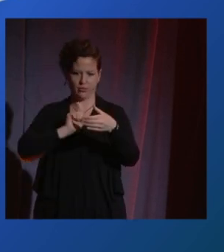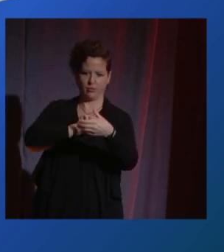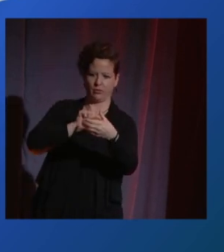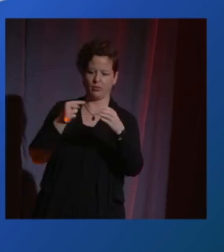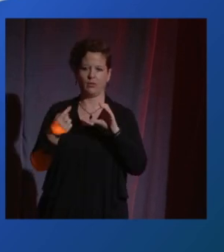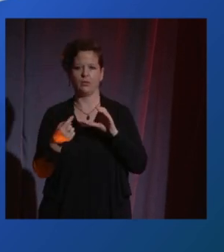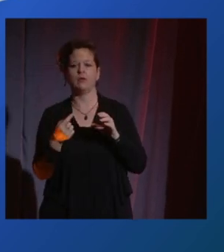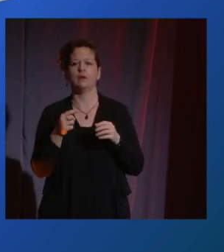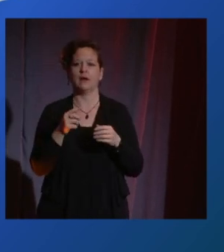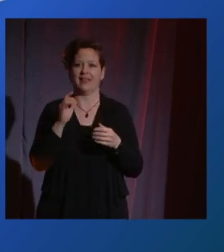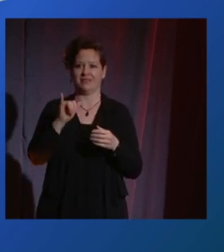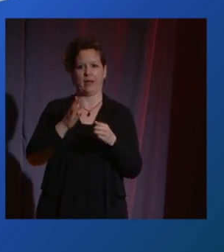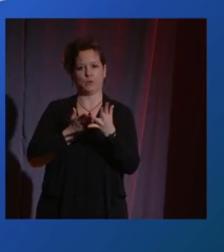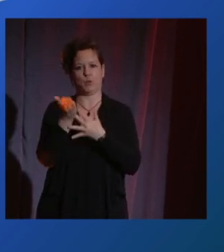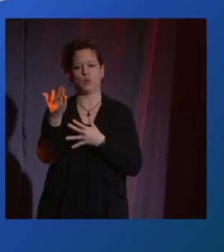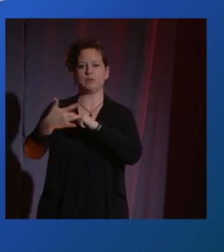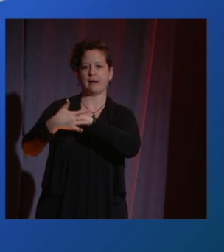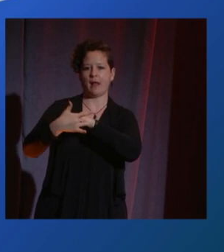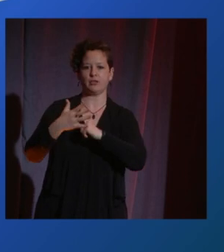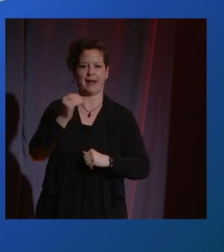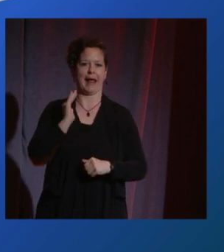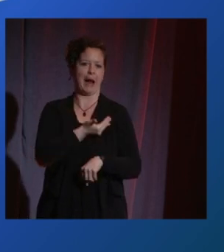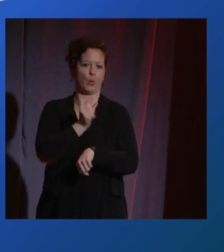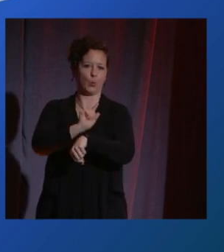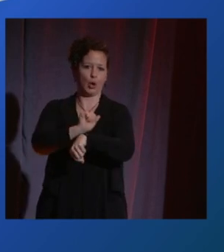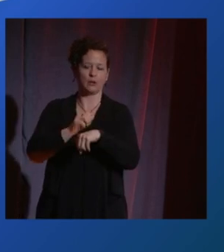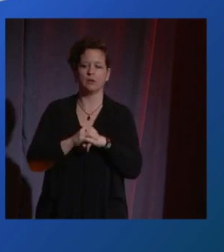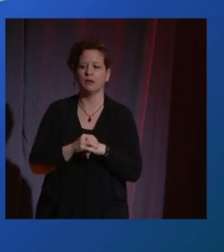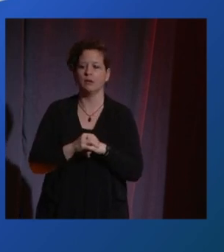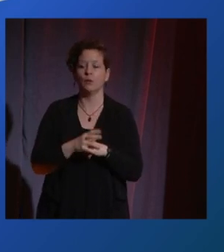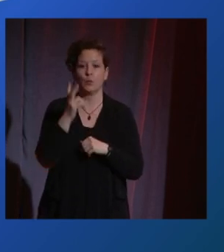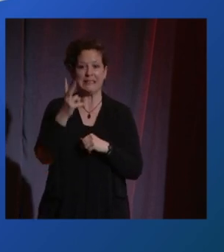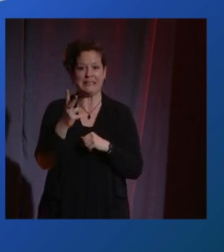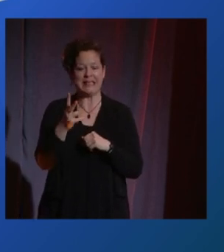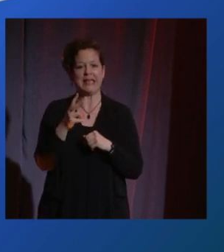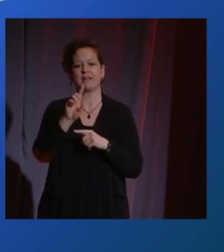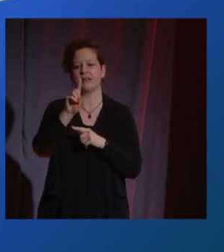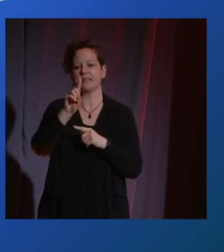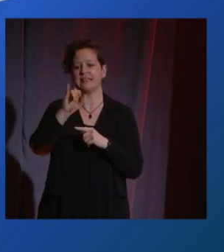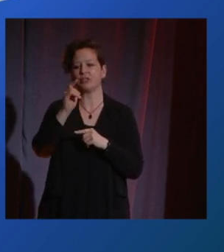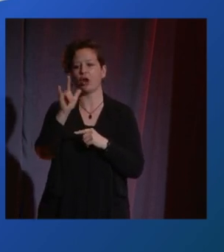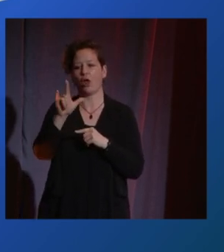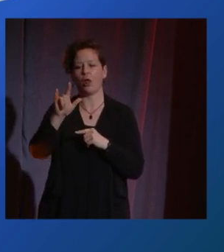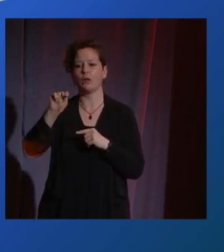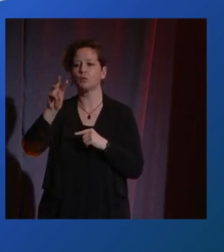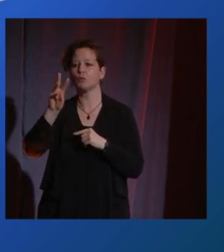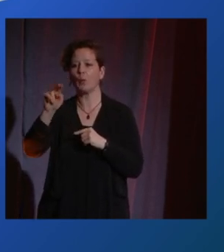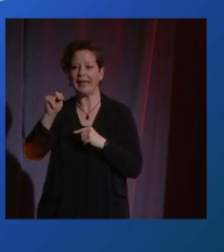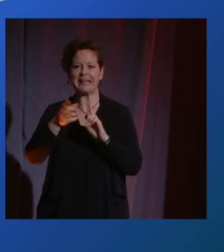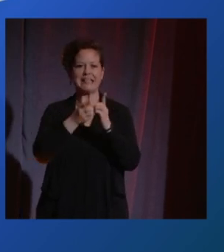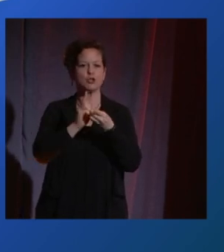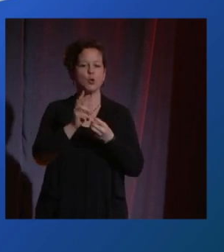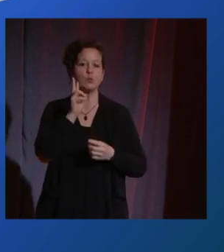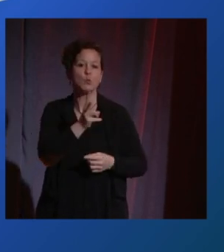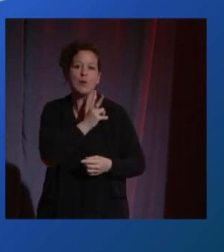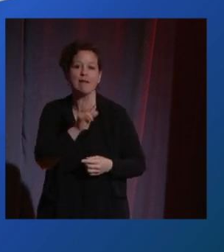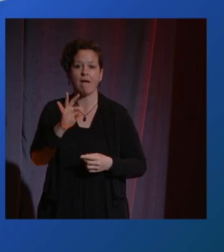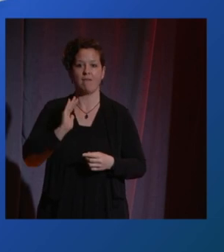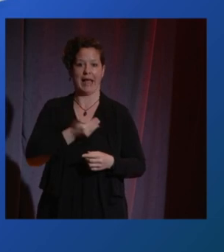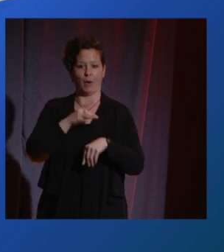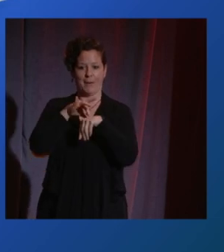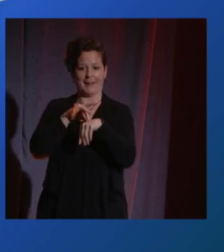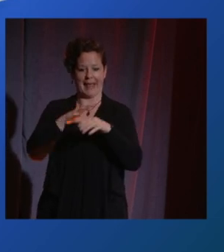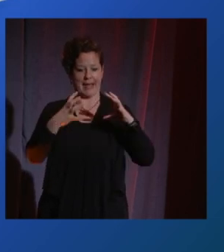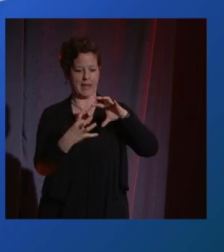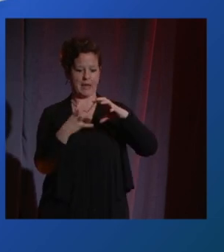beginning we're seeing the emergence of a digital twin of the planet with many different organizations contributing